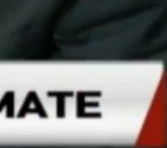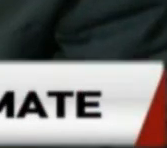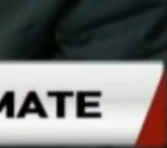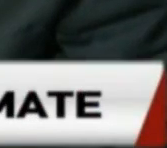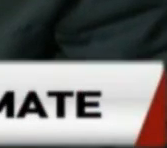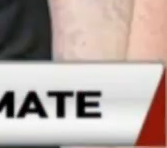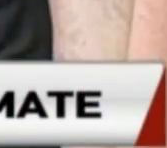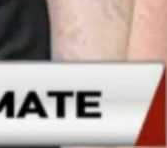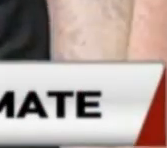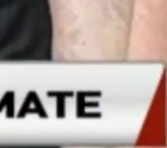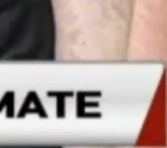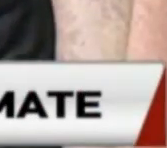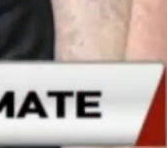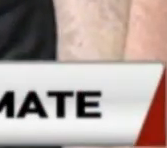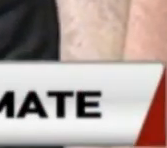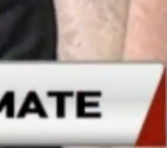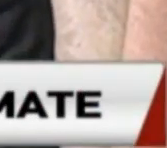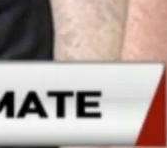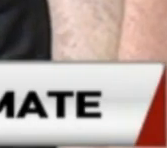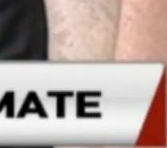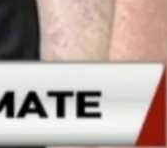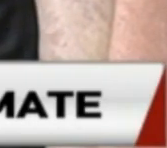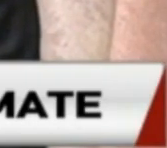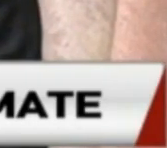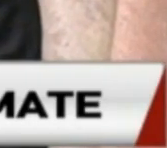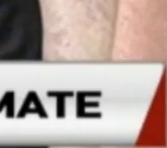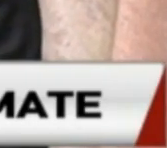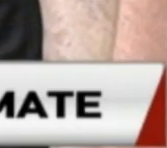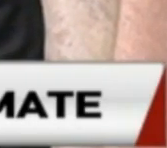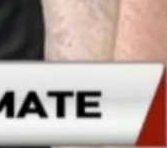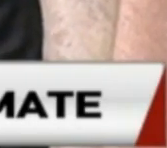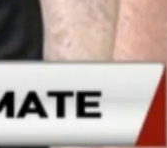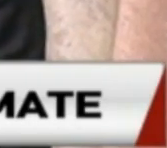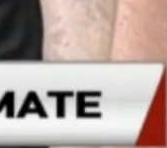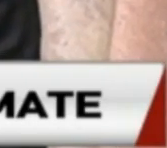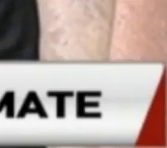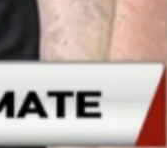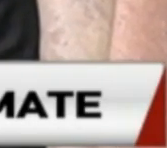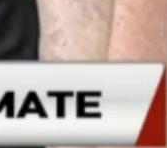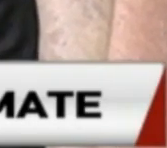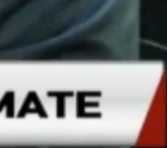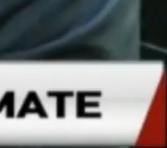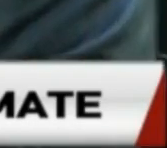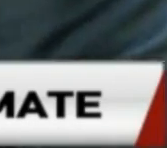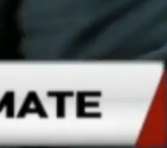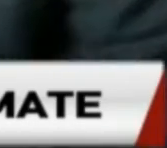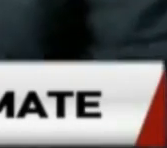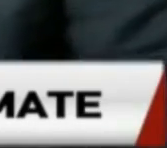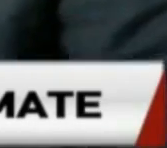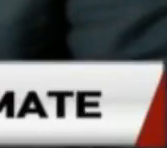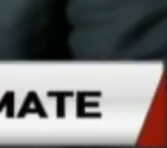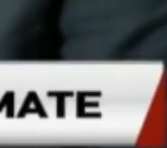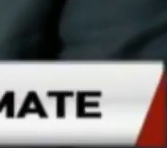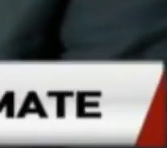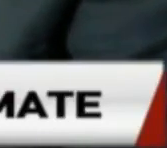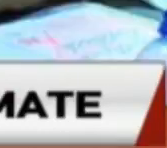grind to a halt. We have the final meeting on Thursday, and we shall be able to update you and the country on where we are. Mediation